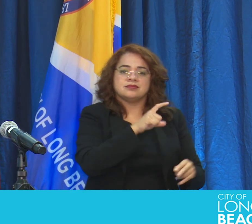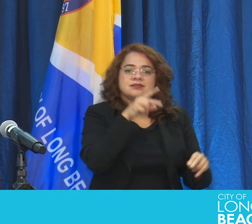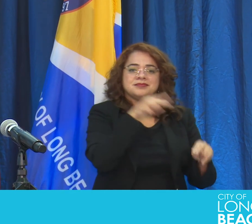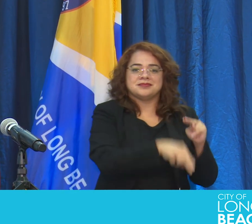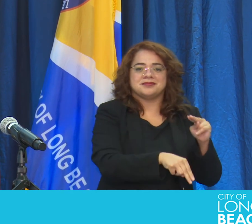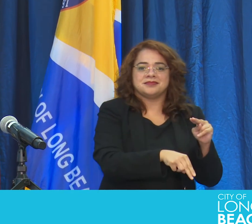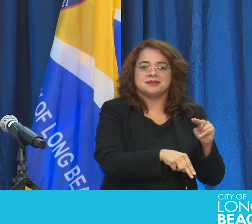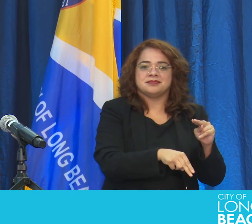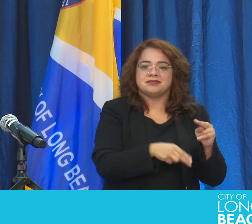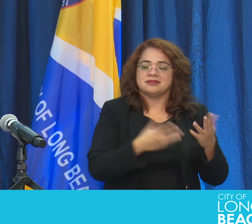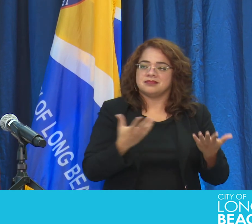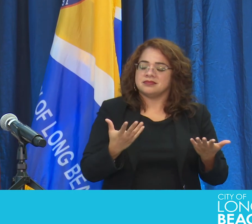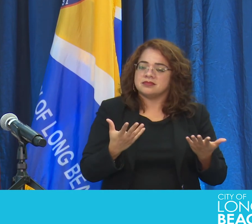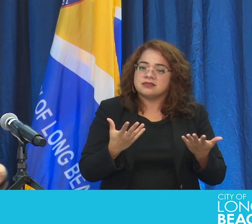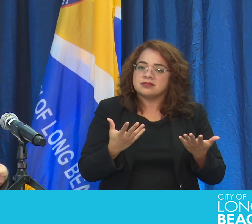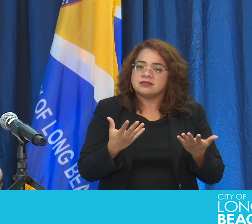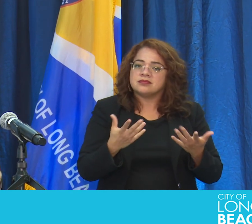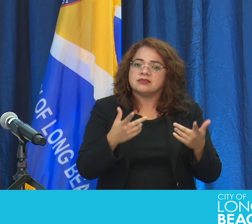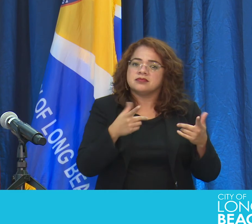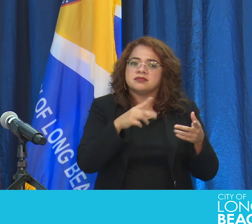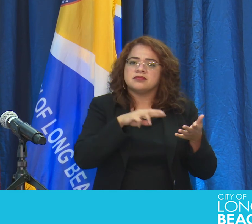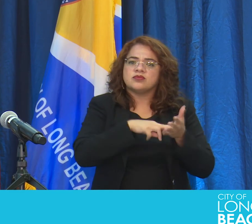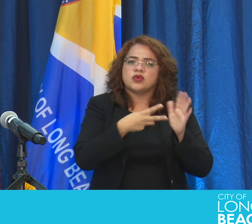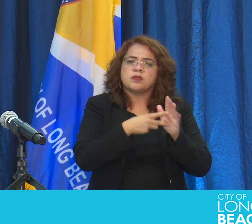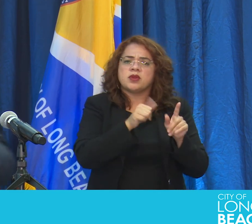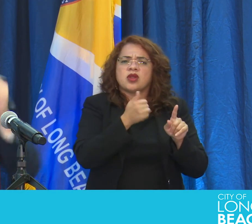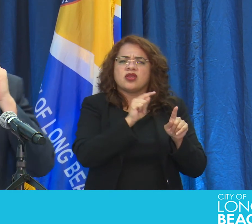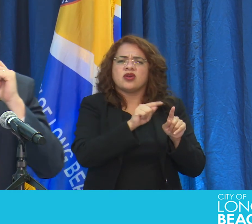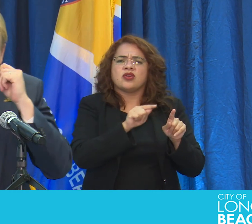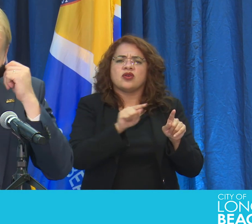that represents for the department's overall budget.